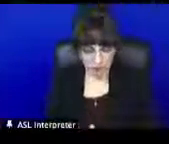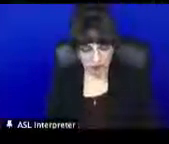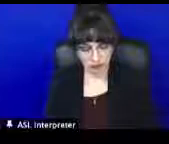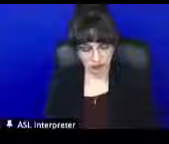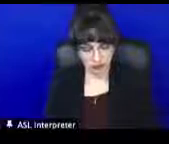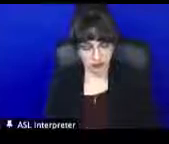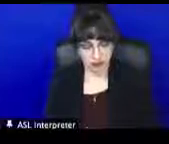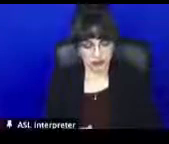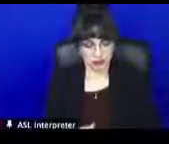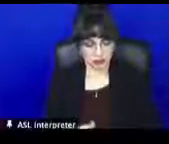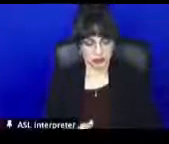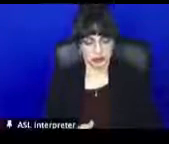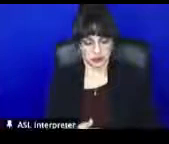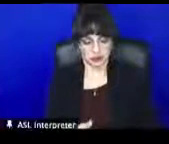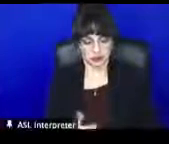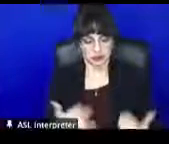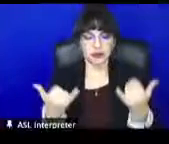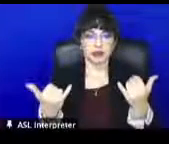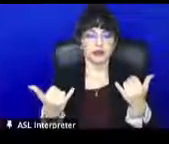Right now, we will have